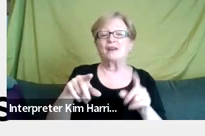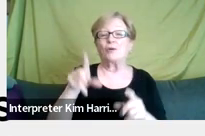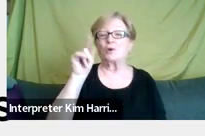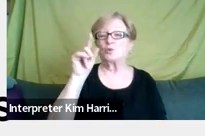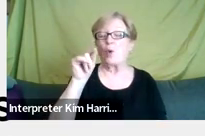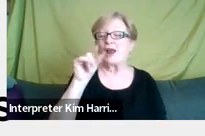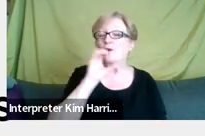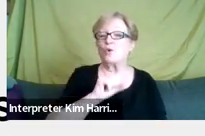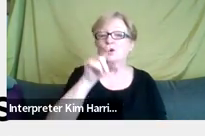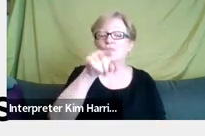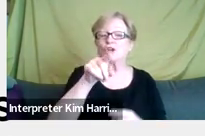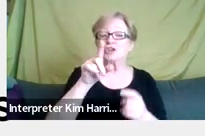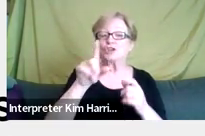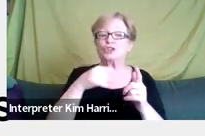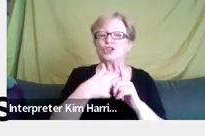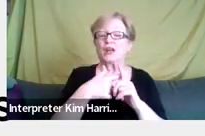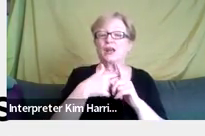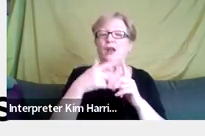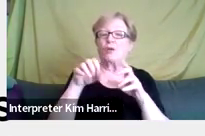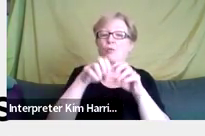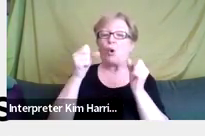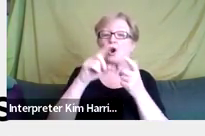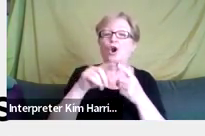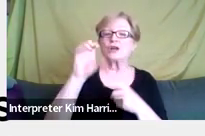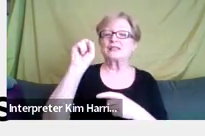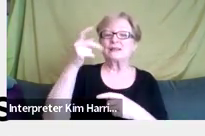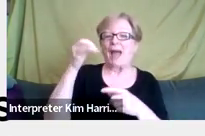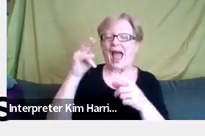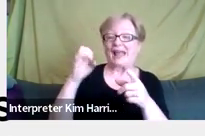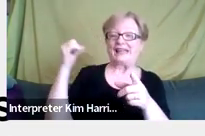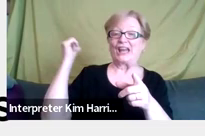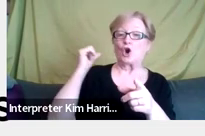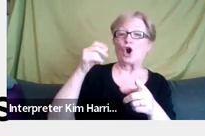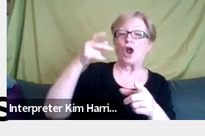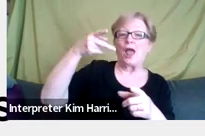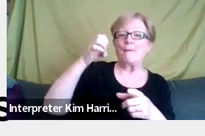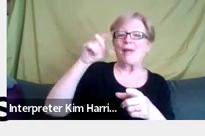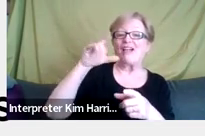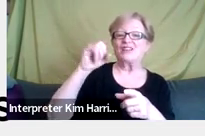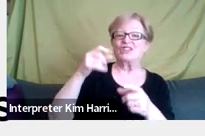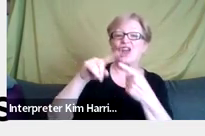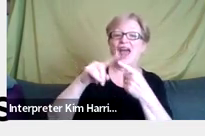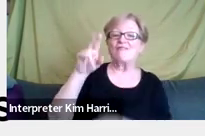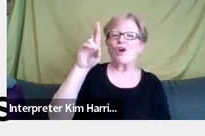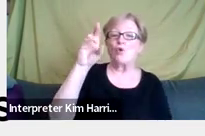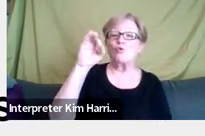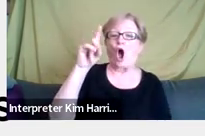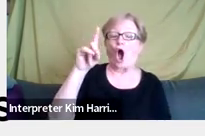that caused her to break her spine and her pelvis, causing metal rods to have to be put into her spine and pelvis.